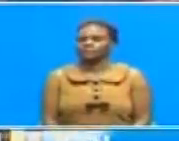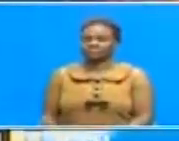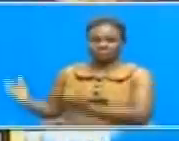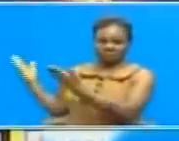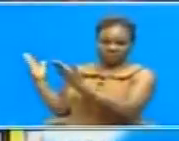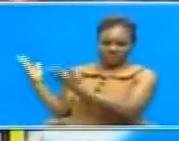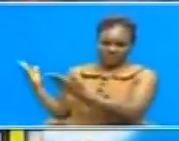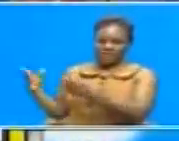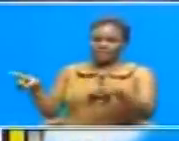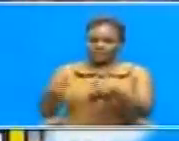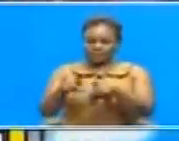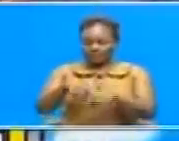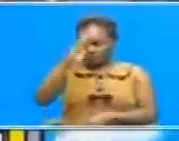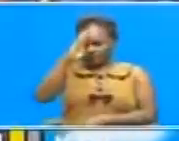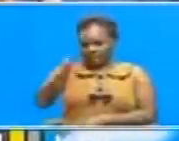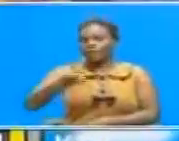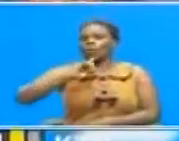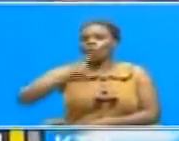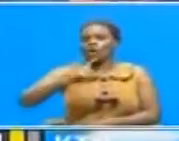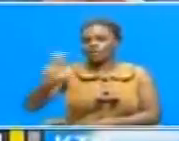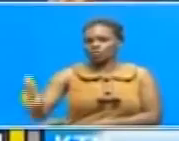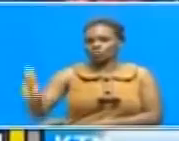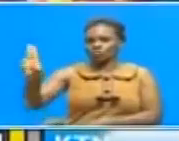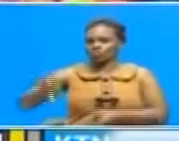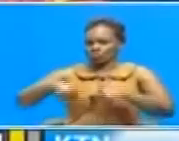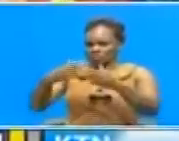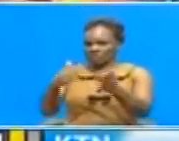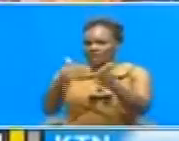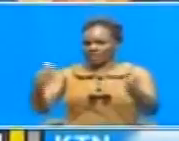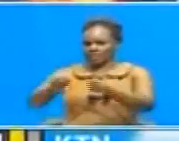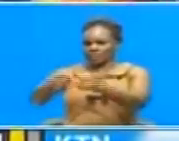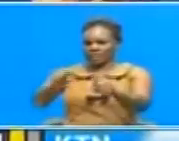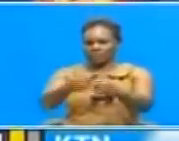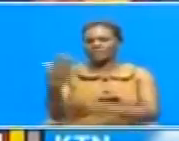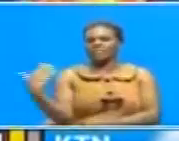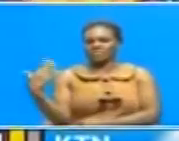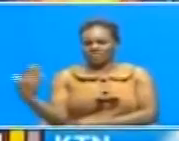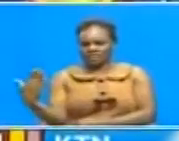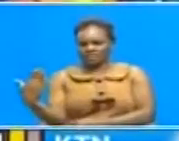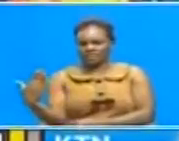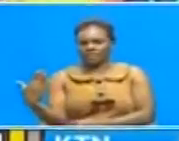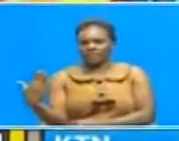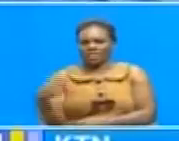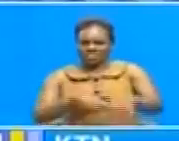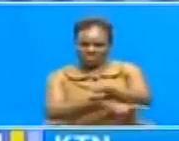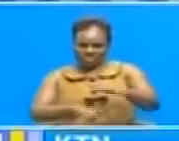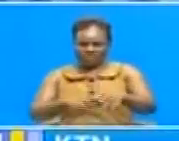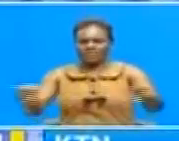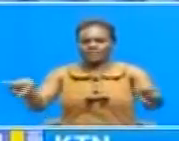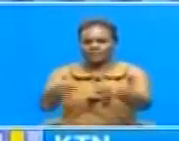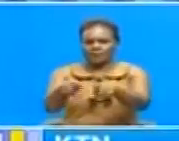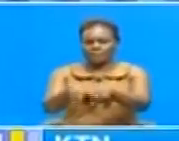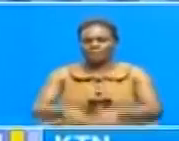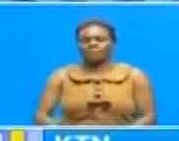This, despite Sunday's caution by President Uhuru Kenyatta against destruction of property, chaos and looting.